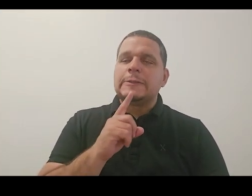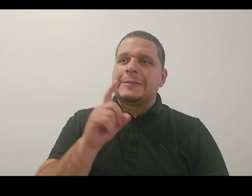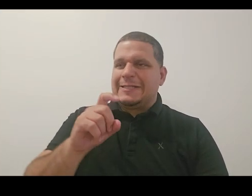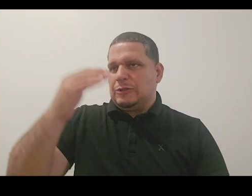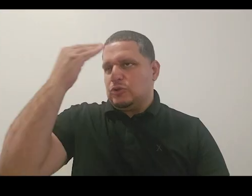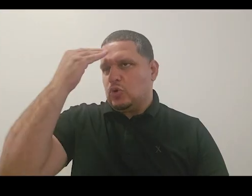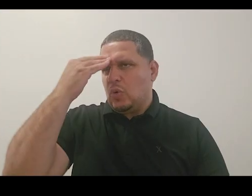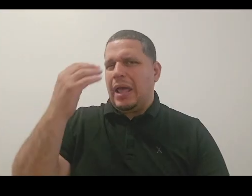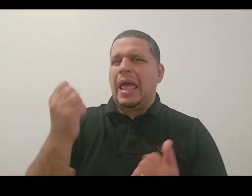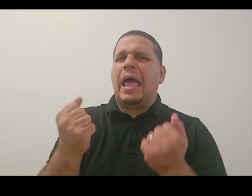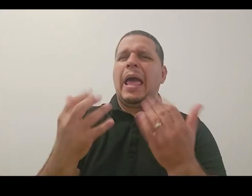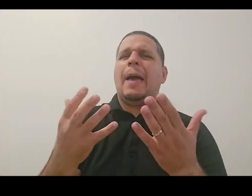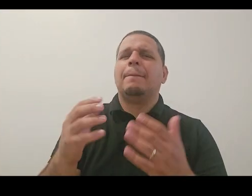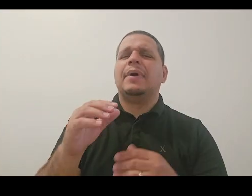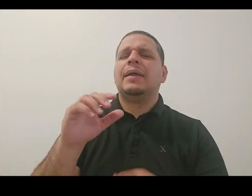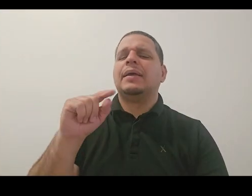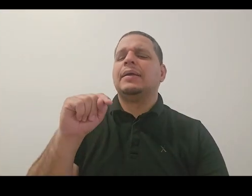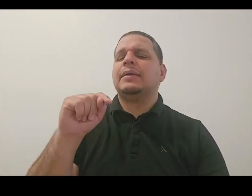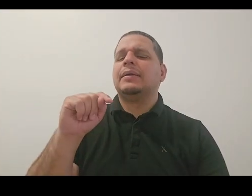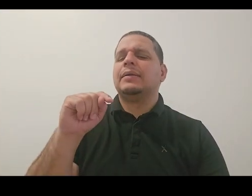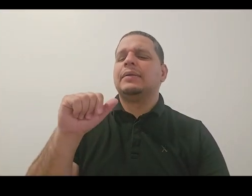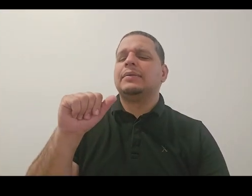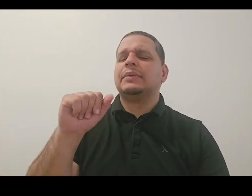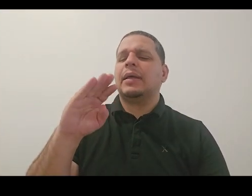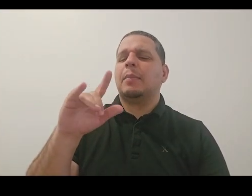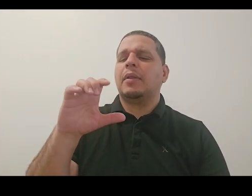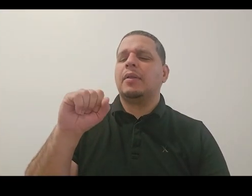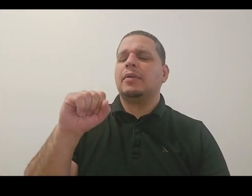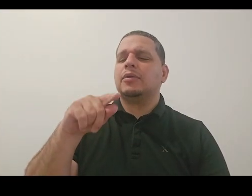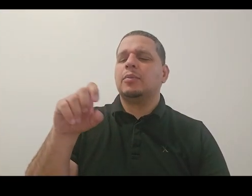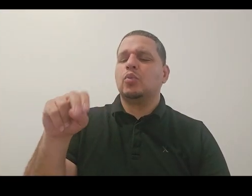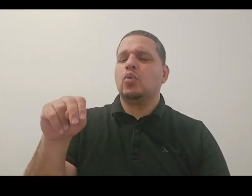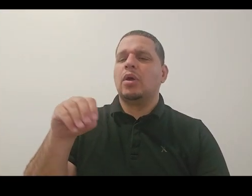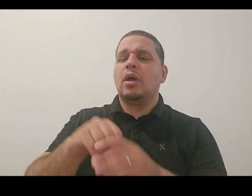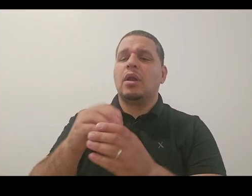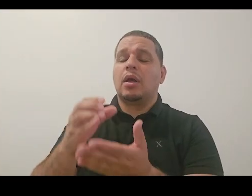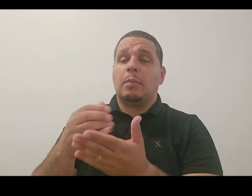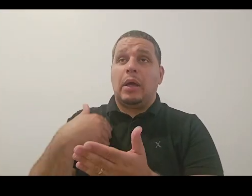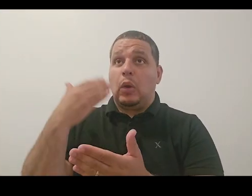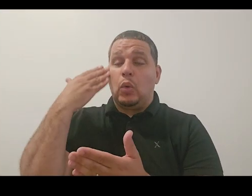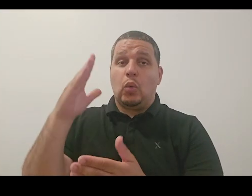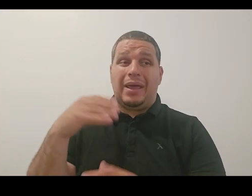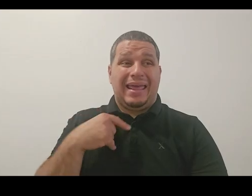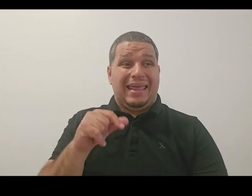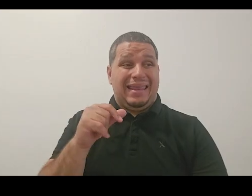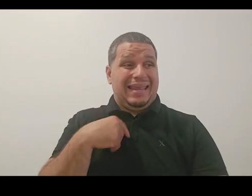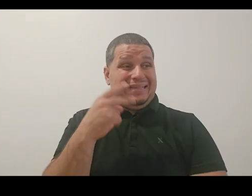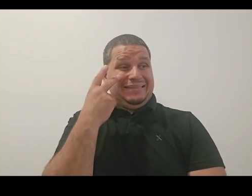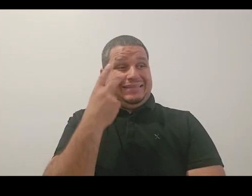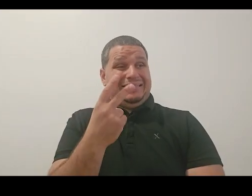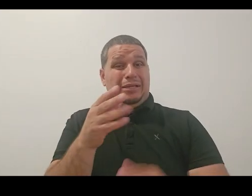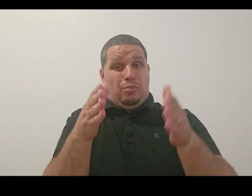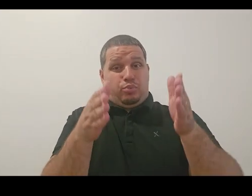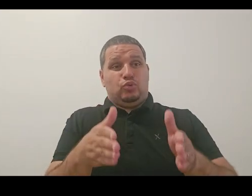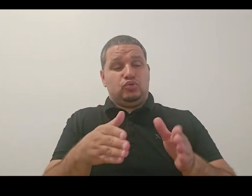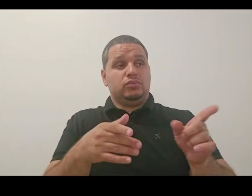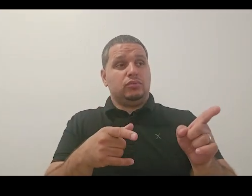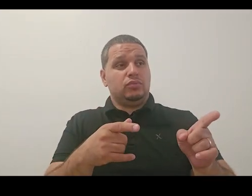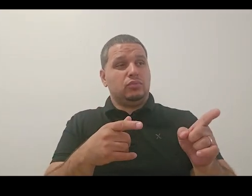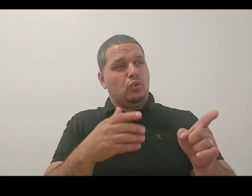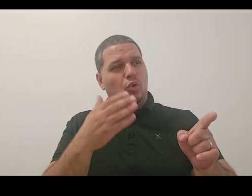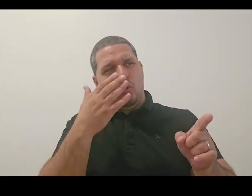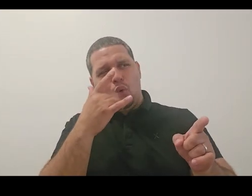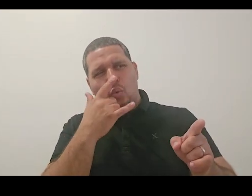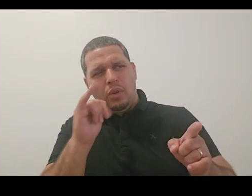I just really, really, really, really, really gotta know how many tablespoons are in a cup. That's knowledge I don't have, and I really gotta know it. And I see